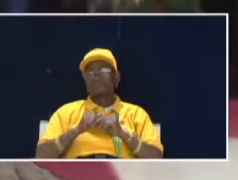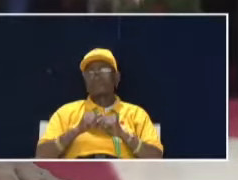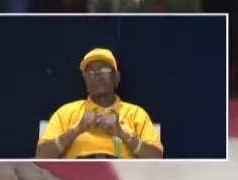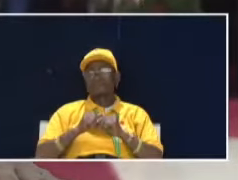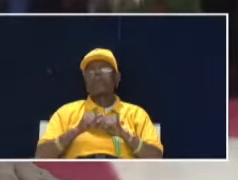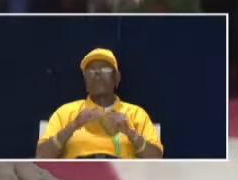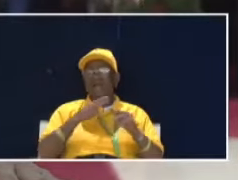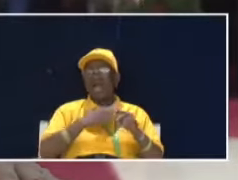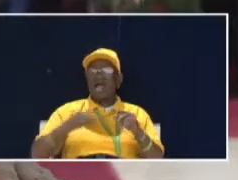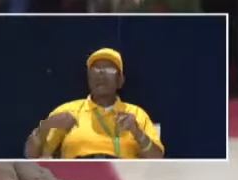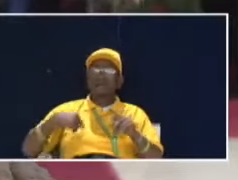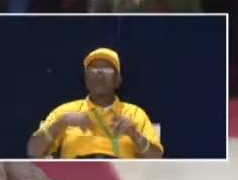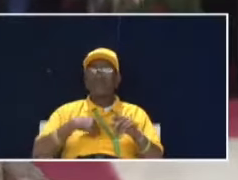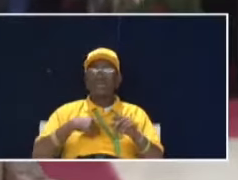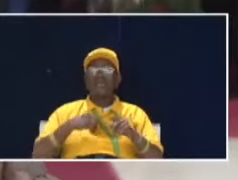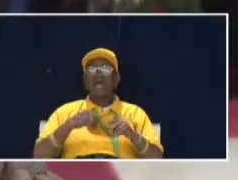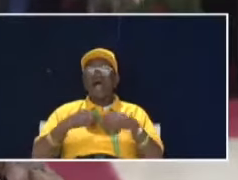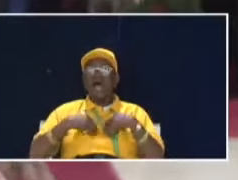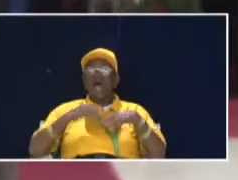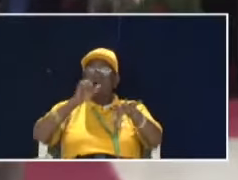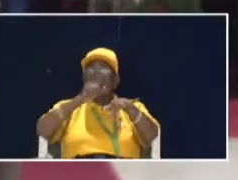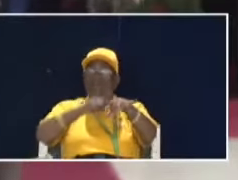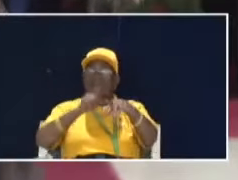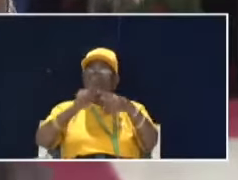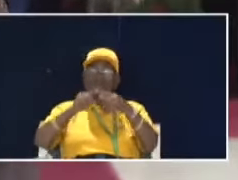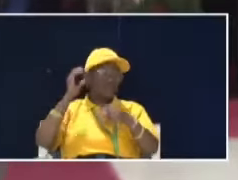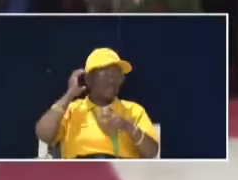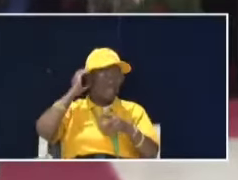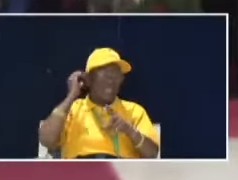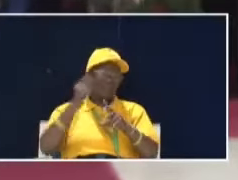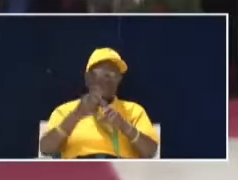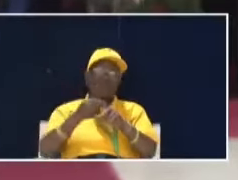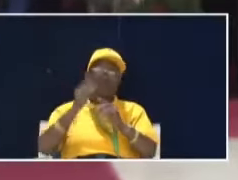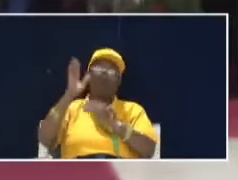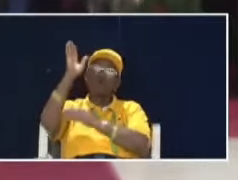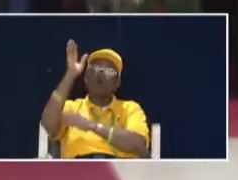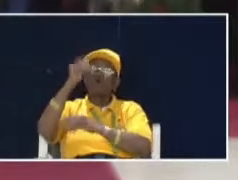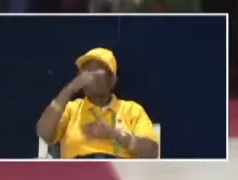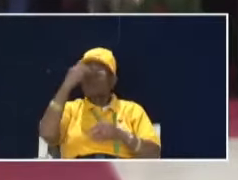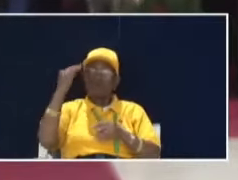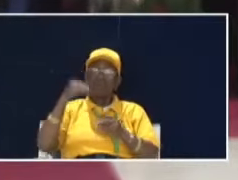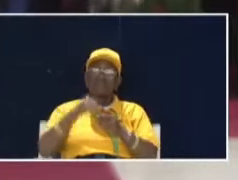And we have time to hear from God. You see, because in